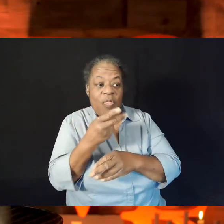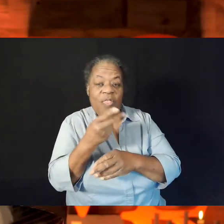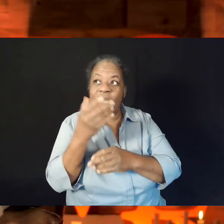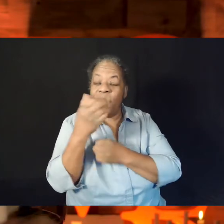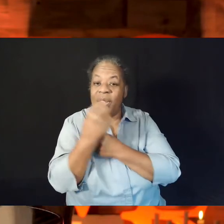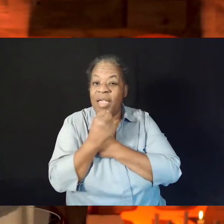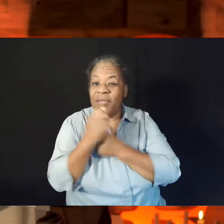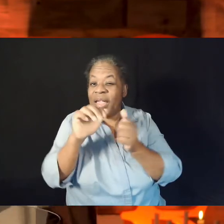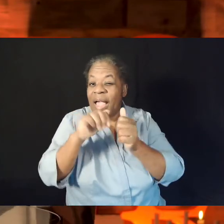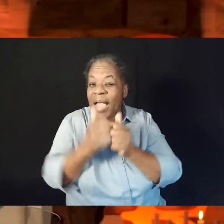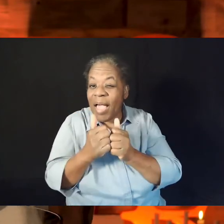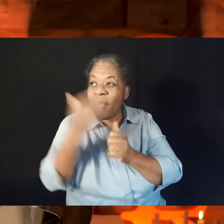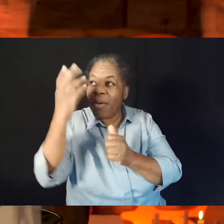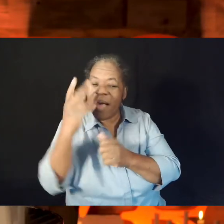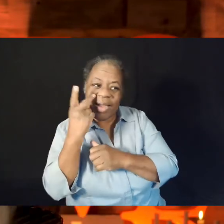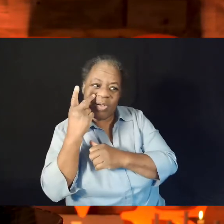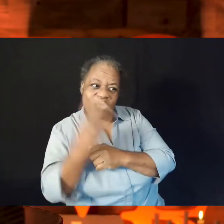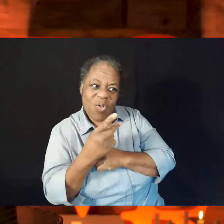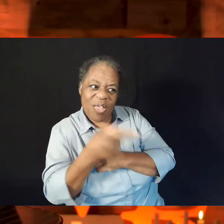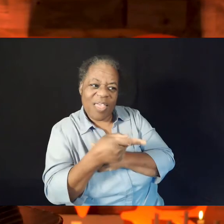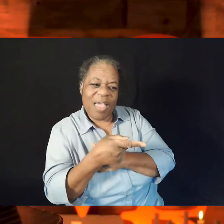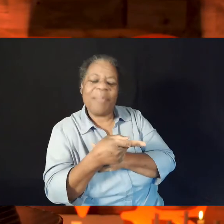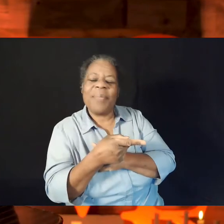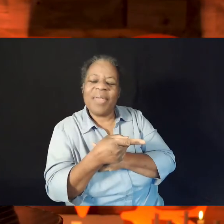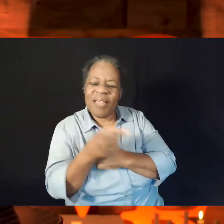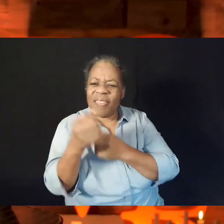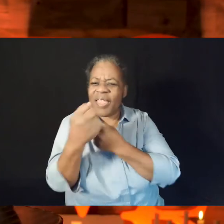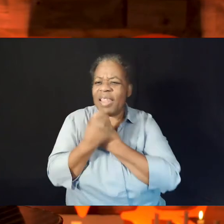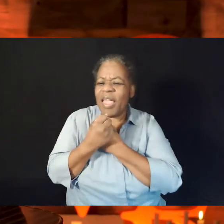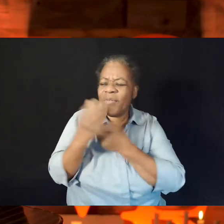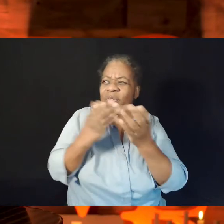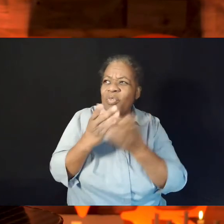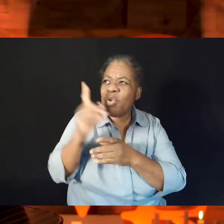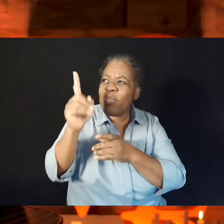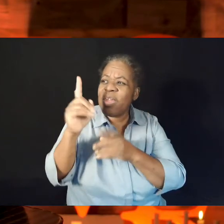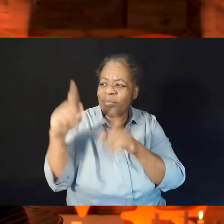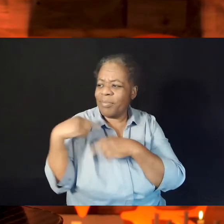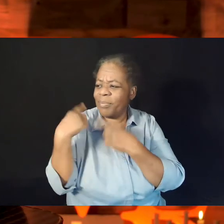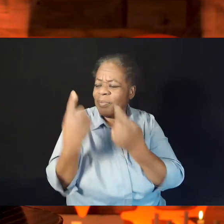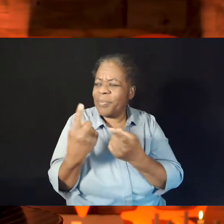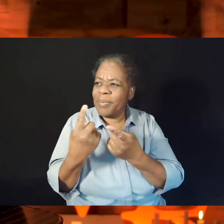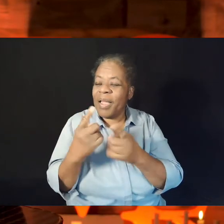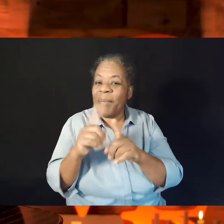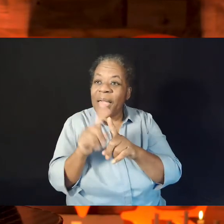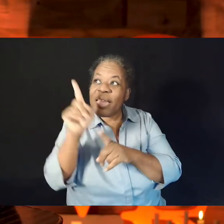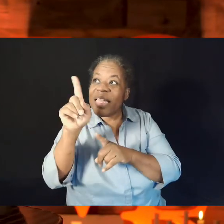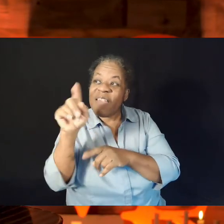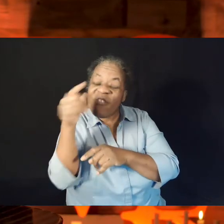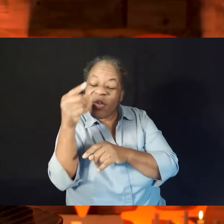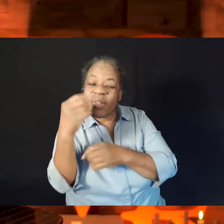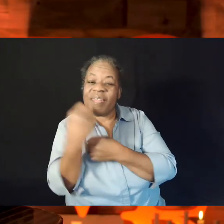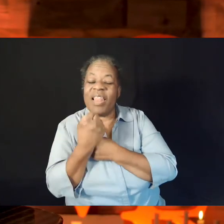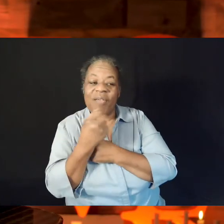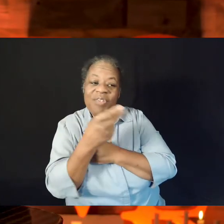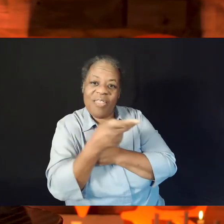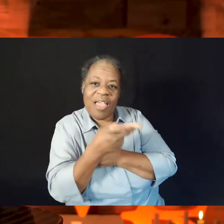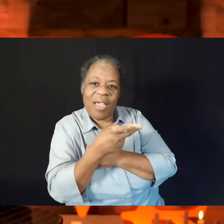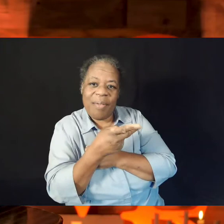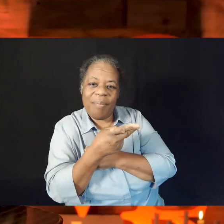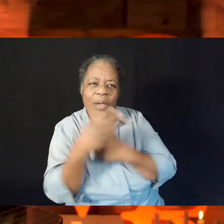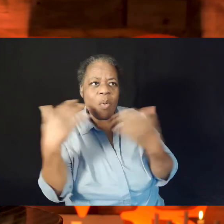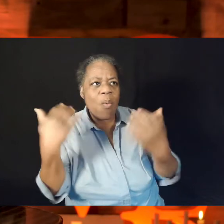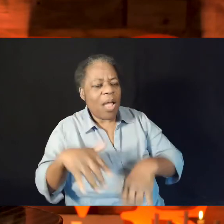the one they had loved and served all their days, the one who had first loved them. Can you imagine